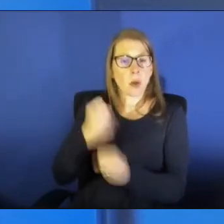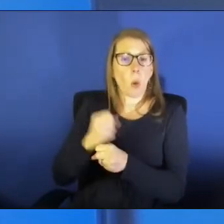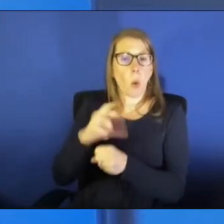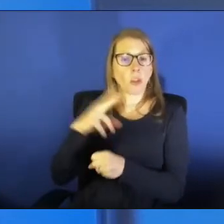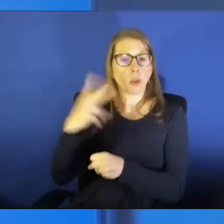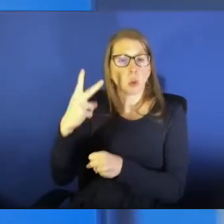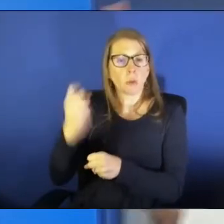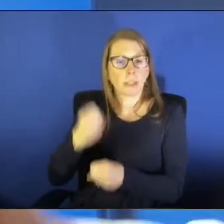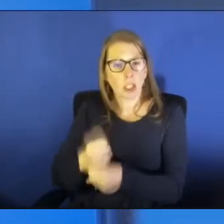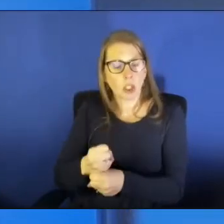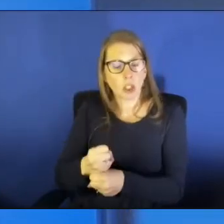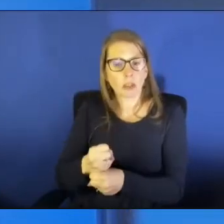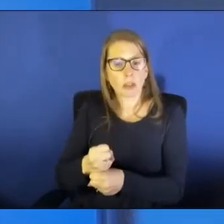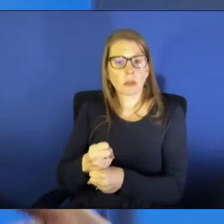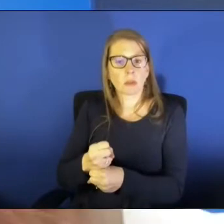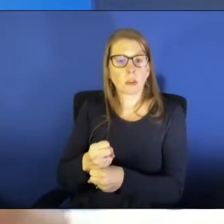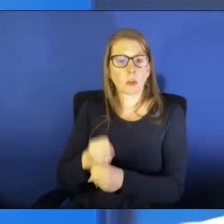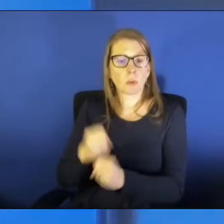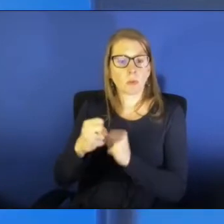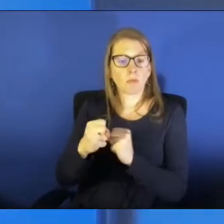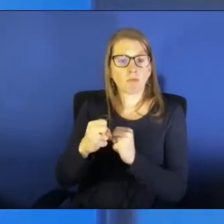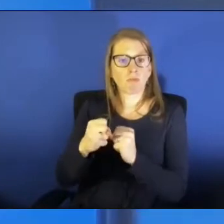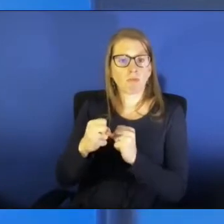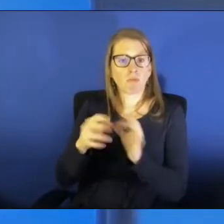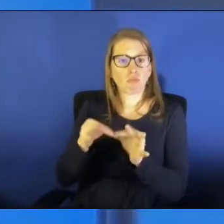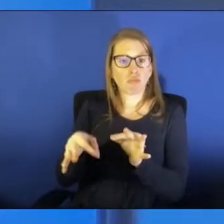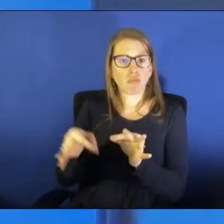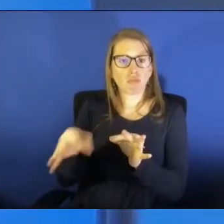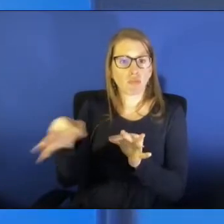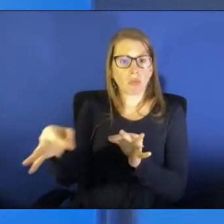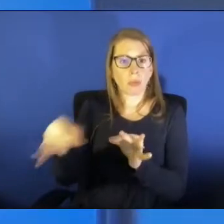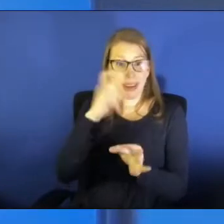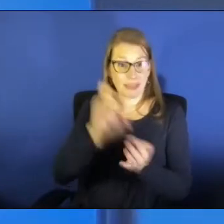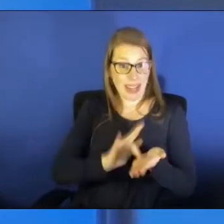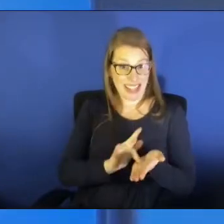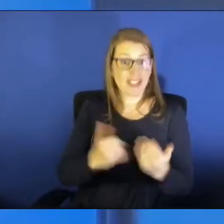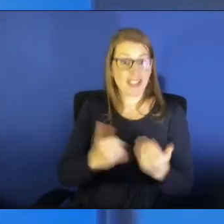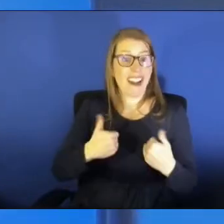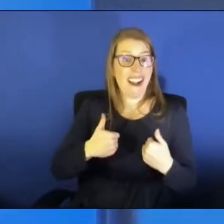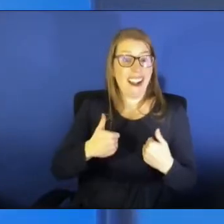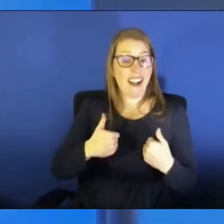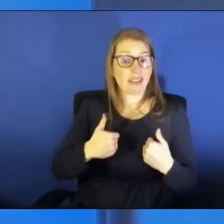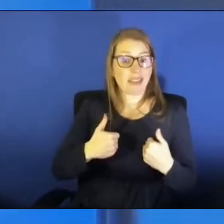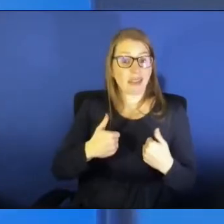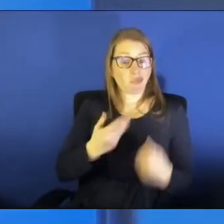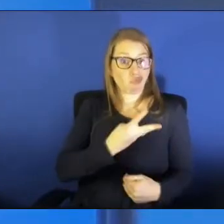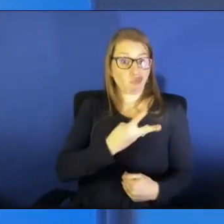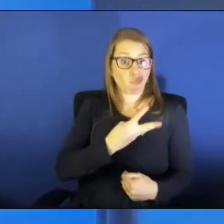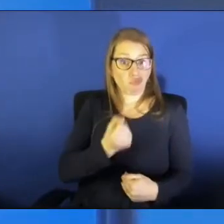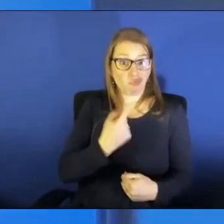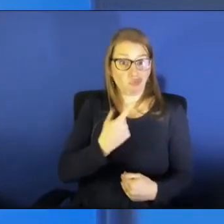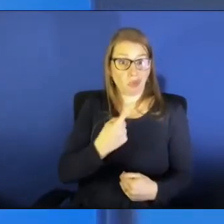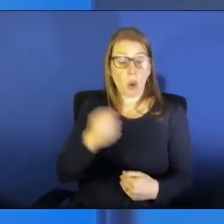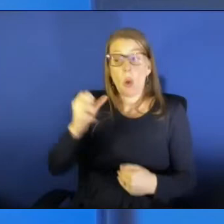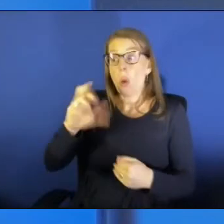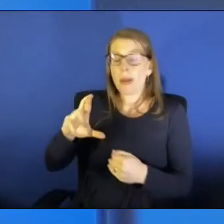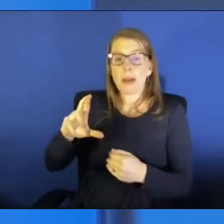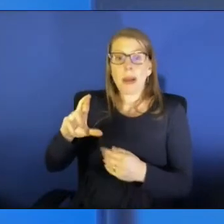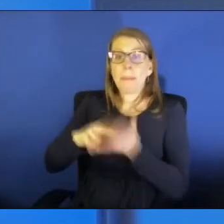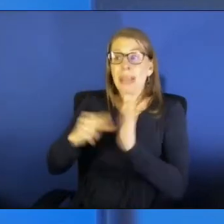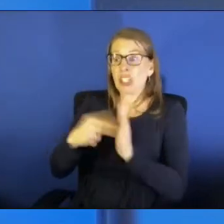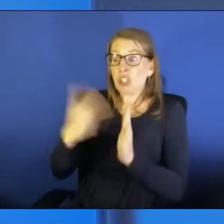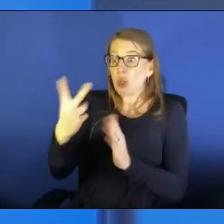to push off a disease recurrence with the medications we have, not only is 2 more years, but it's a really high likelihood